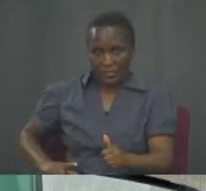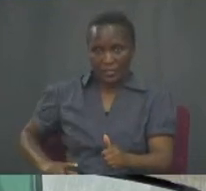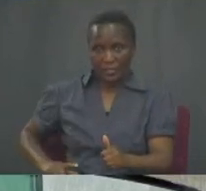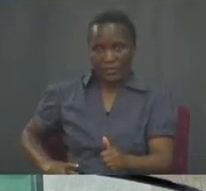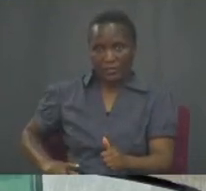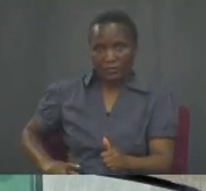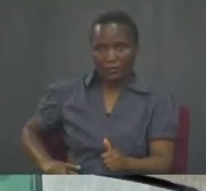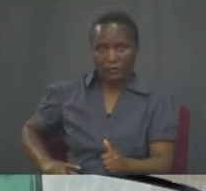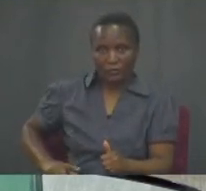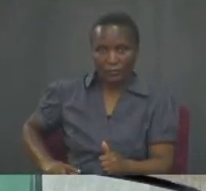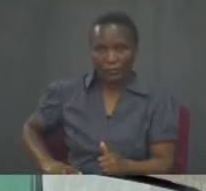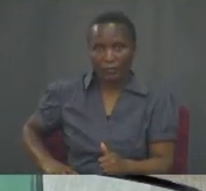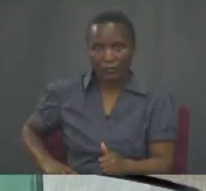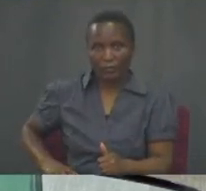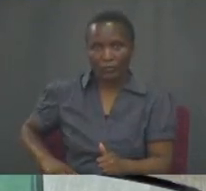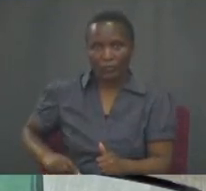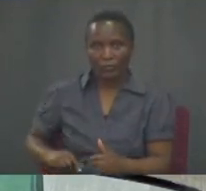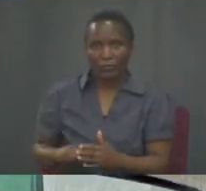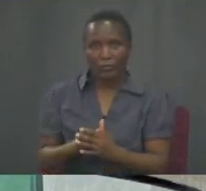Huh?